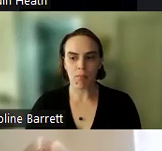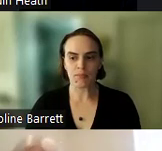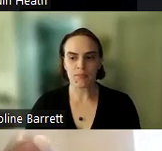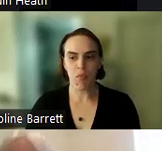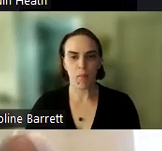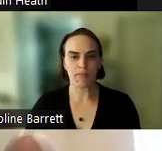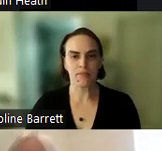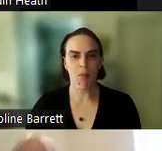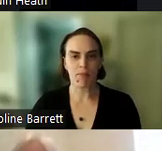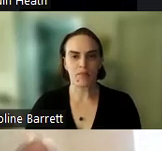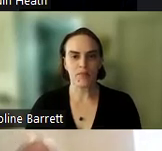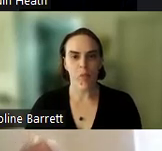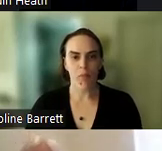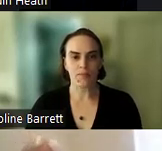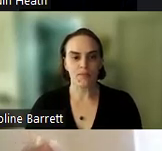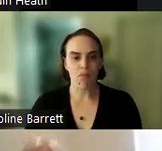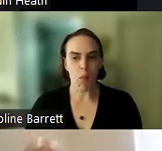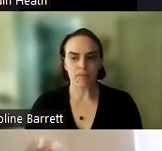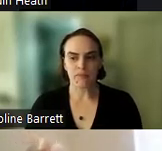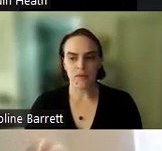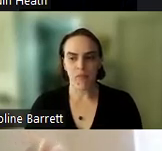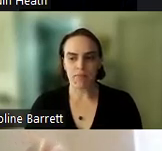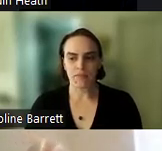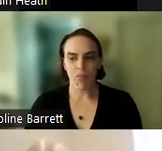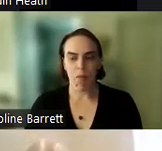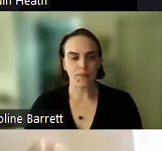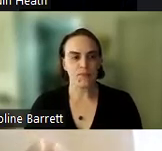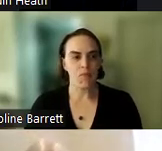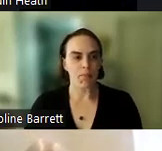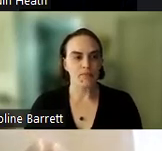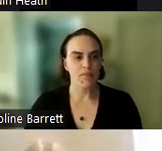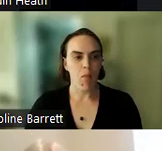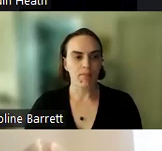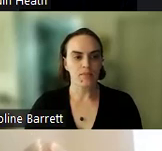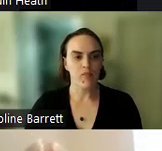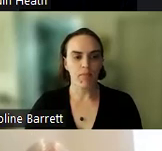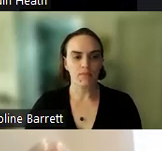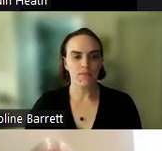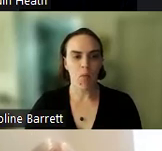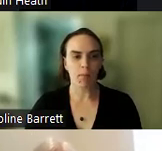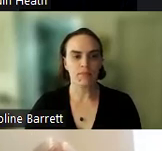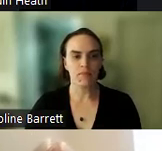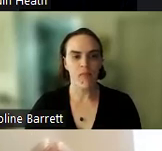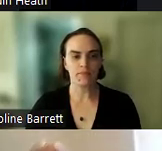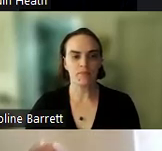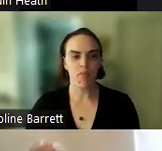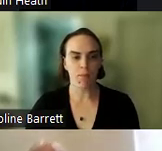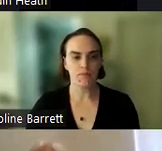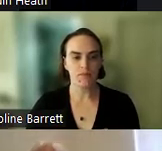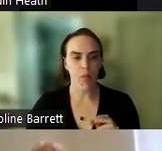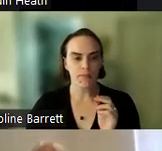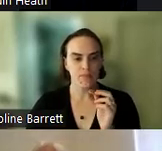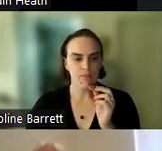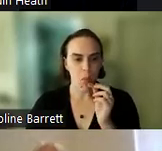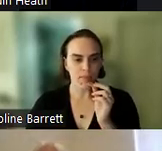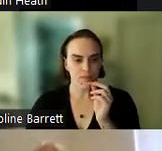of health that are not directly related to receiving medical services, but that we know are just as important to ensuring good health and well-being.